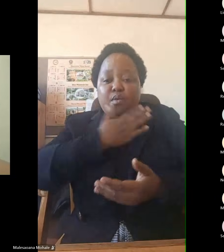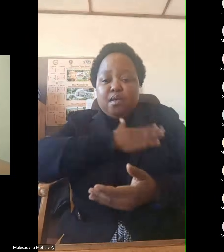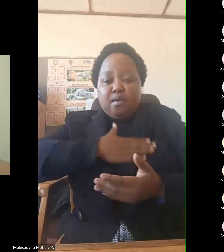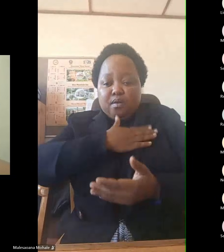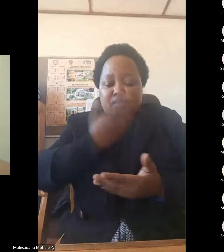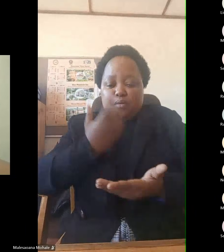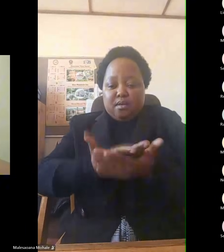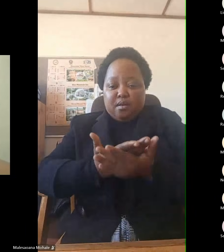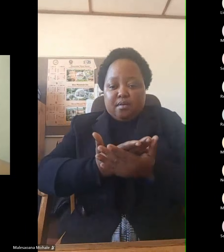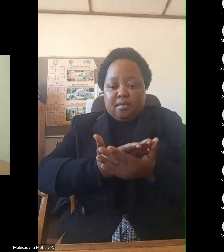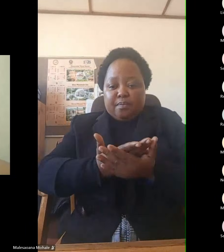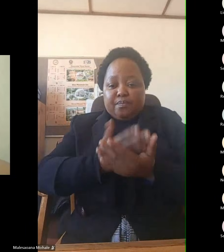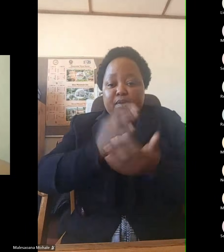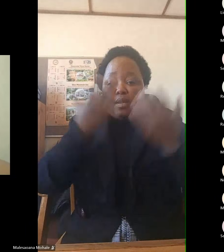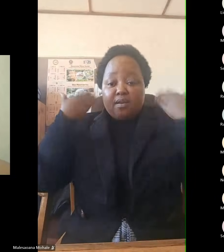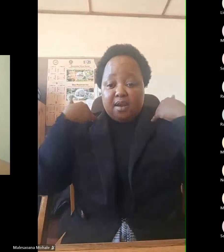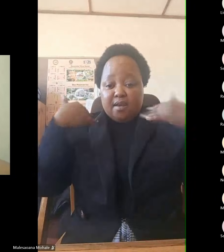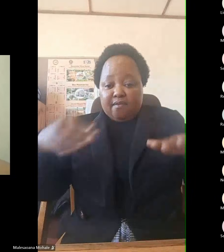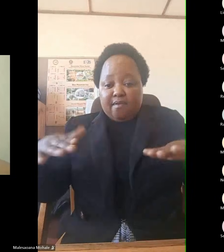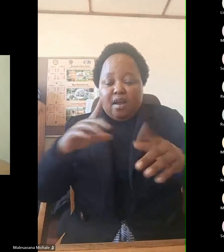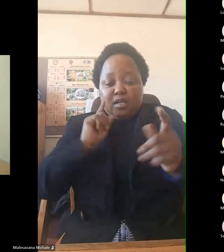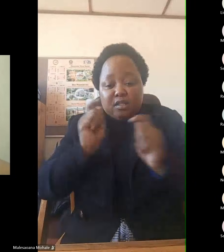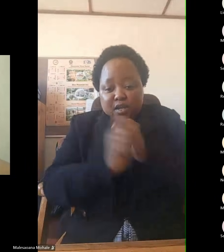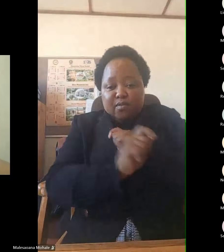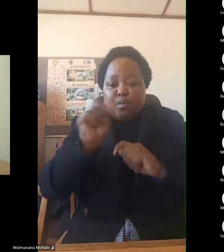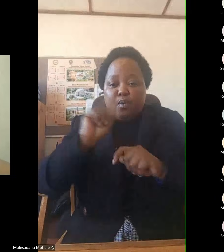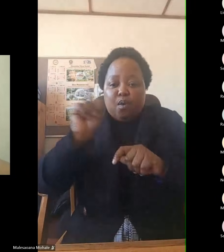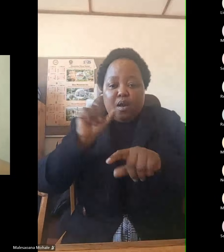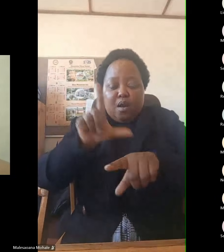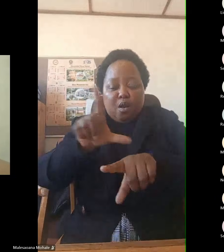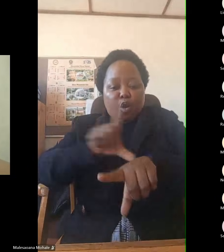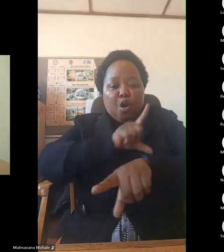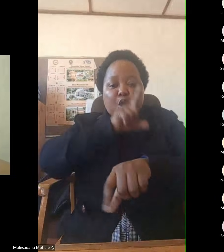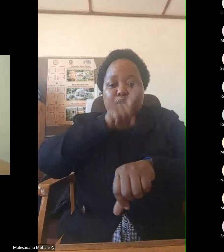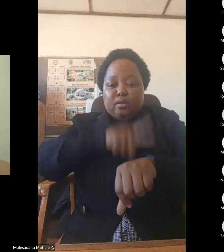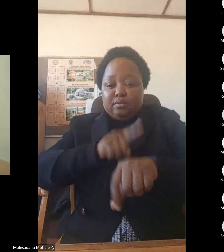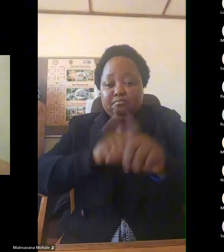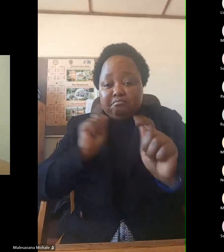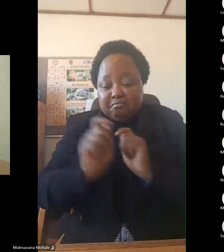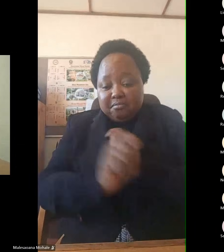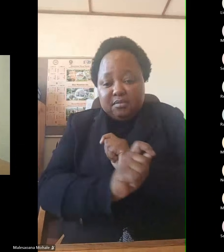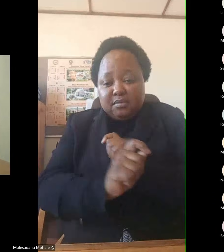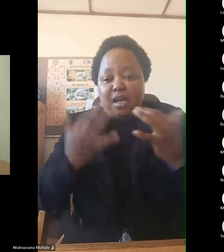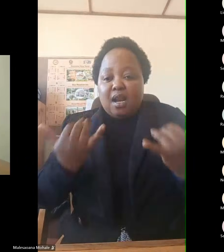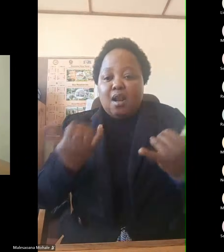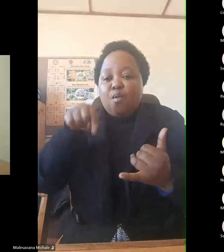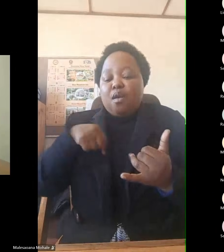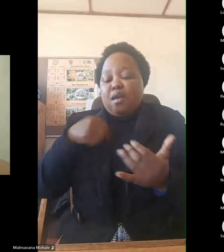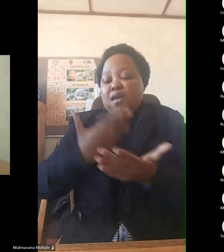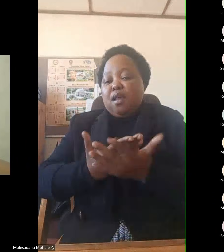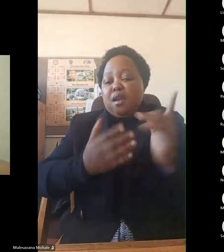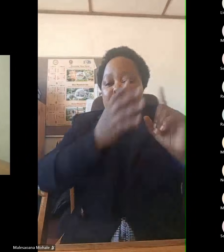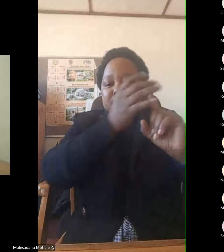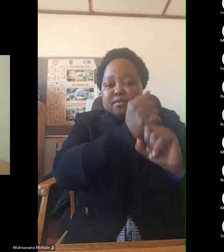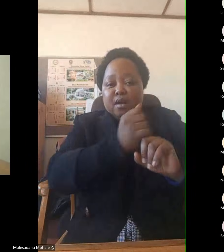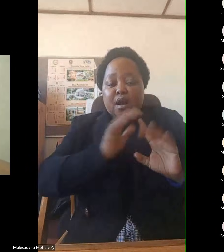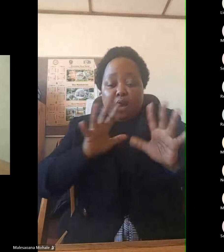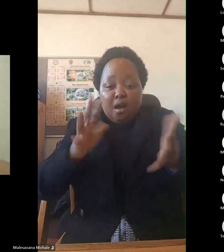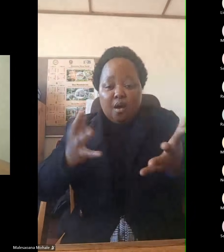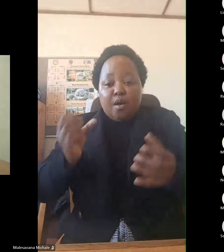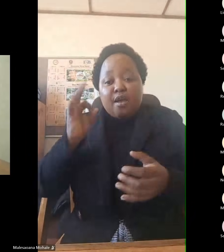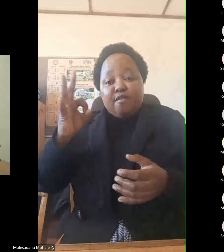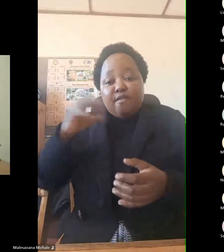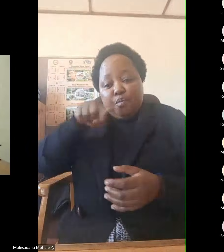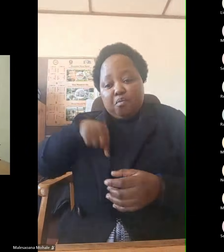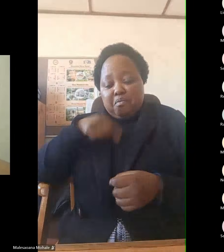transformation for lasting change. And this we can only achieve when we work